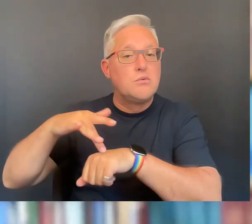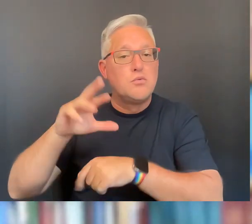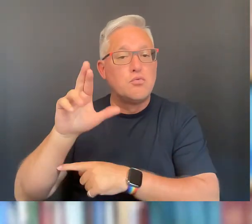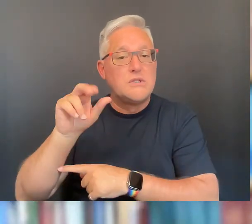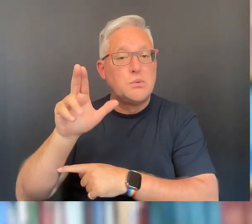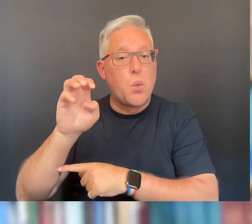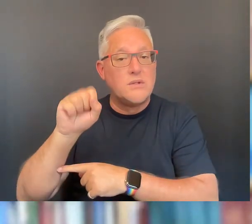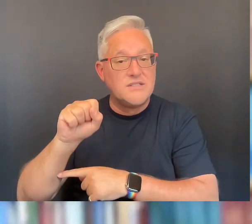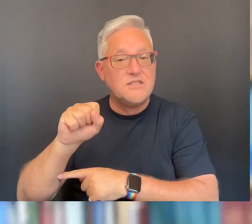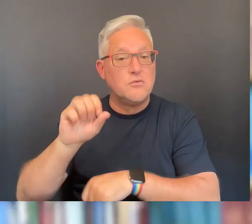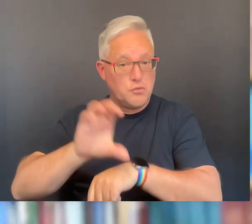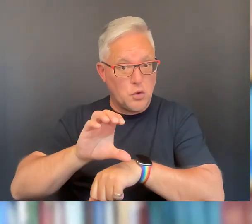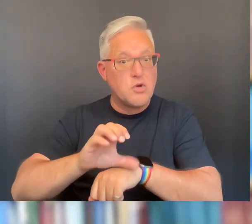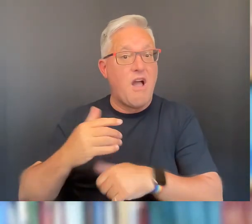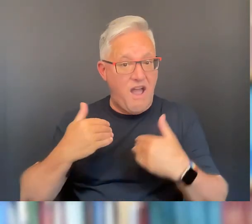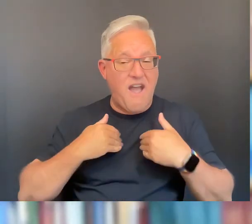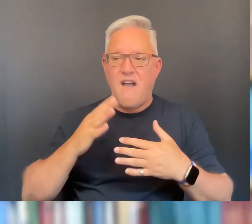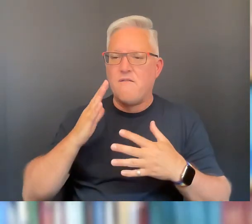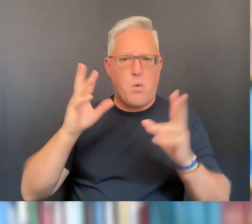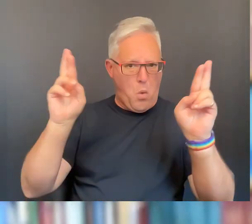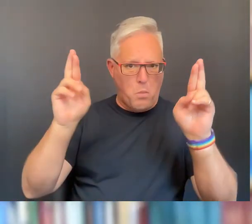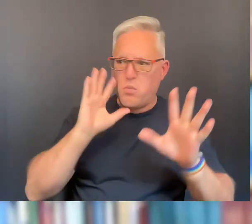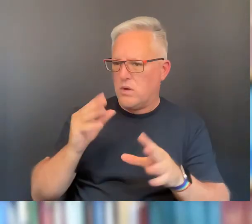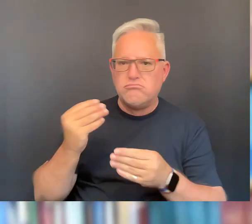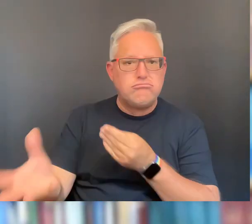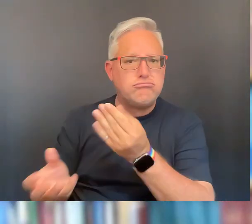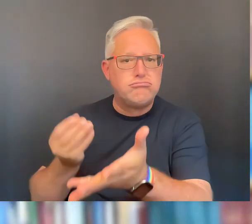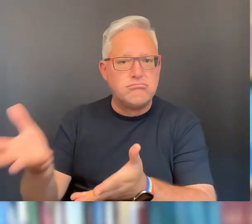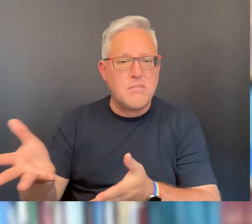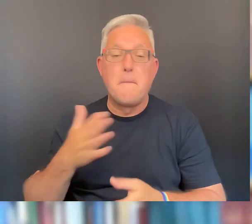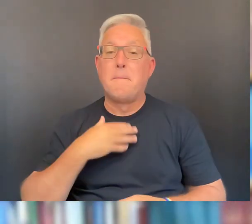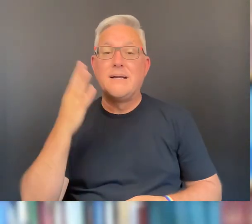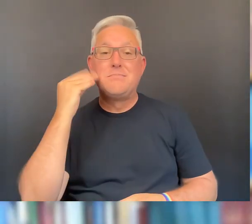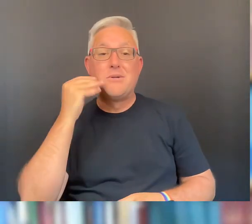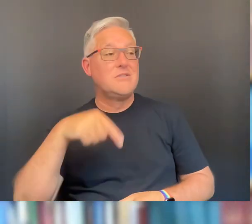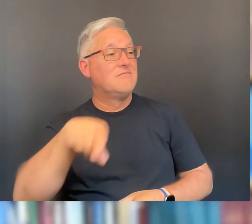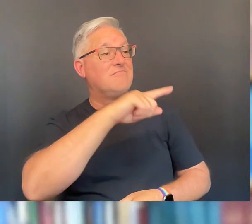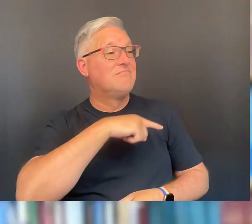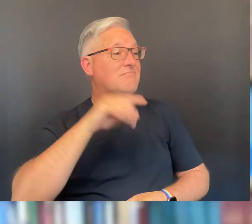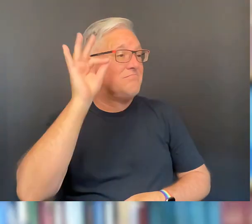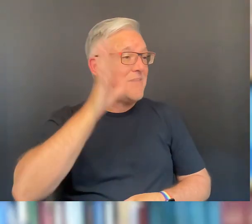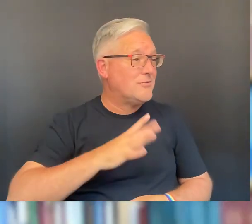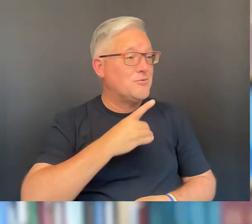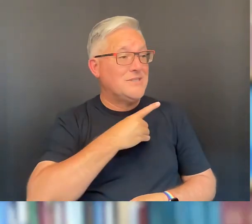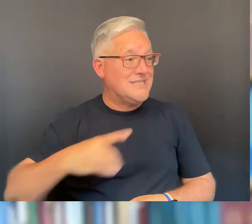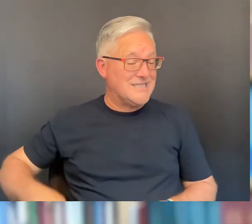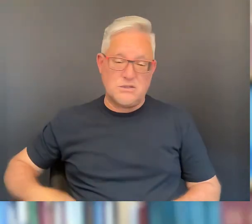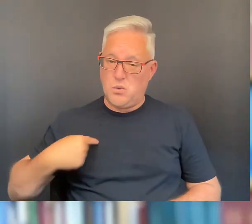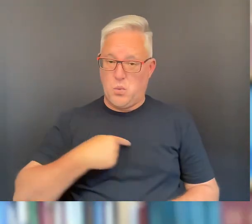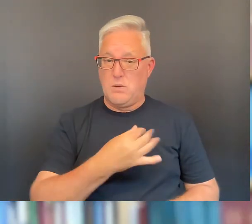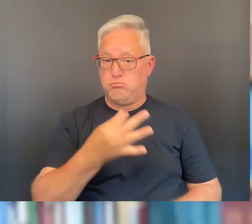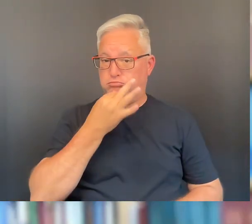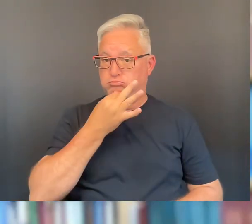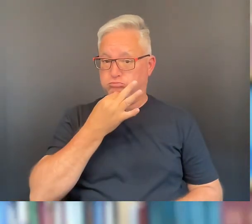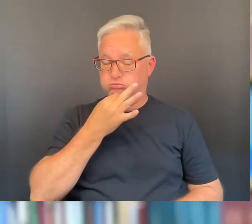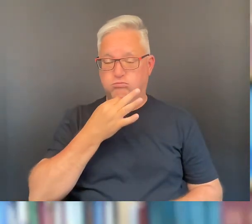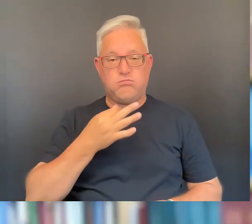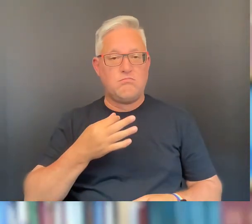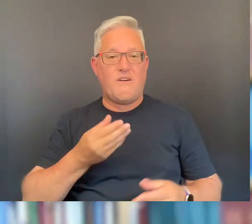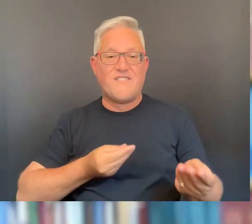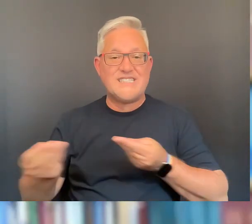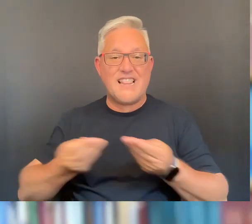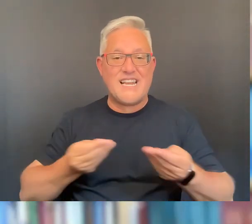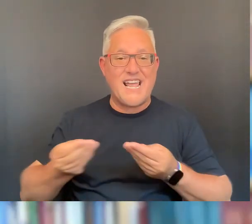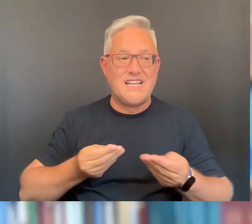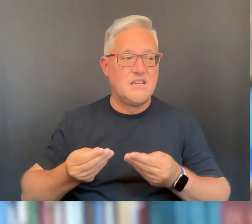resources the church have. I think from my experience with other rostered leaders, we are good at facilitating. We can